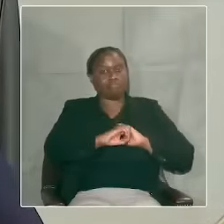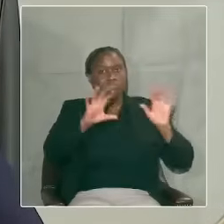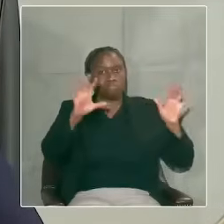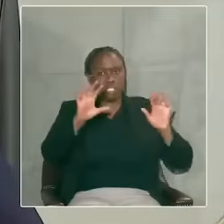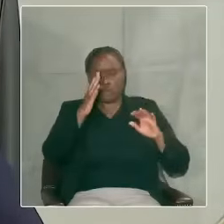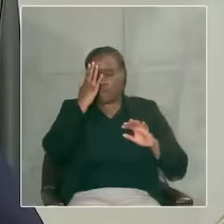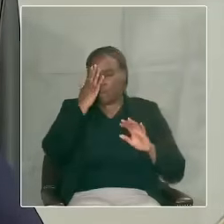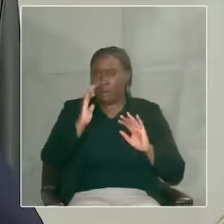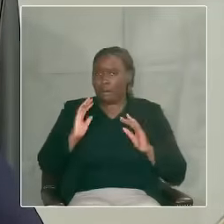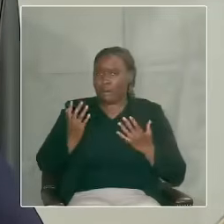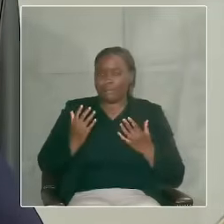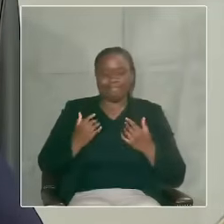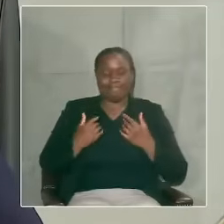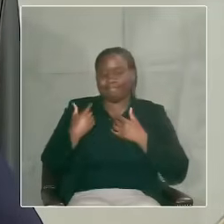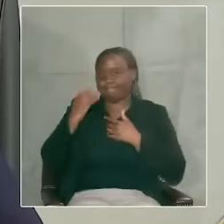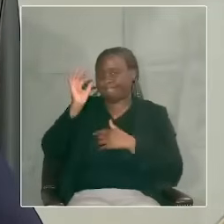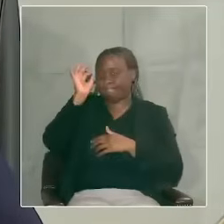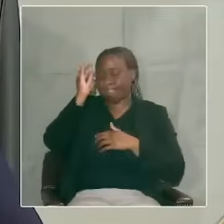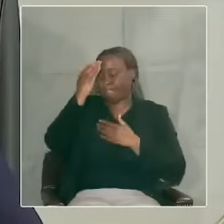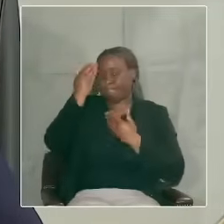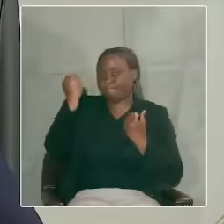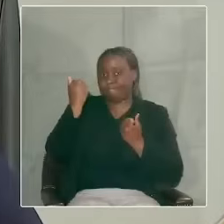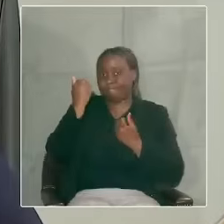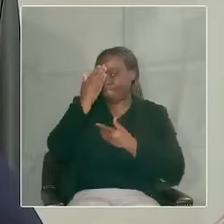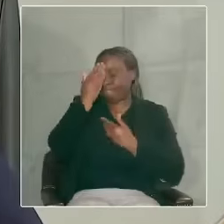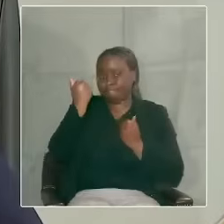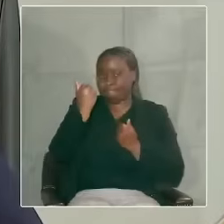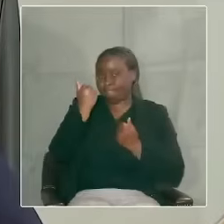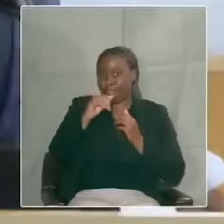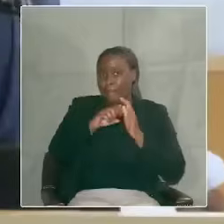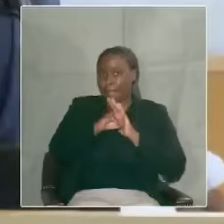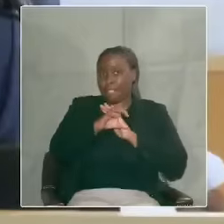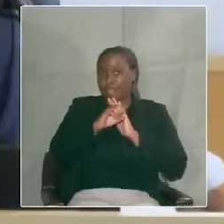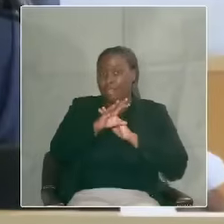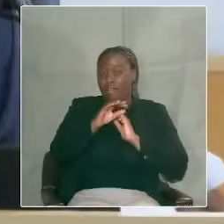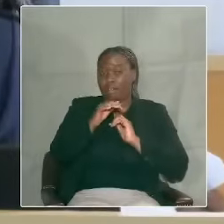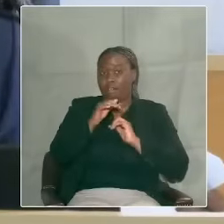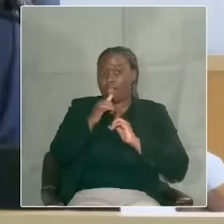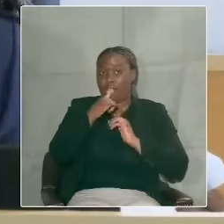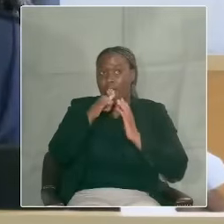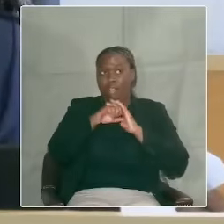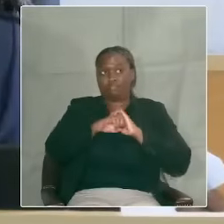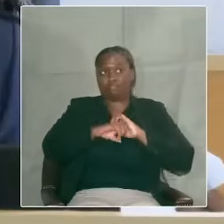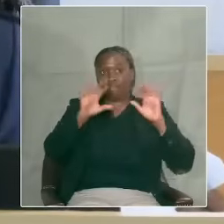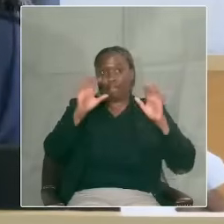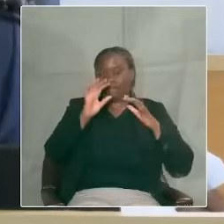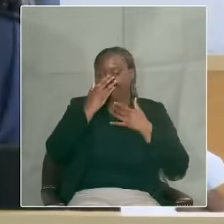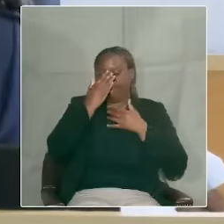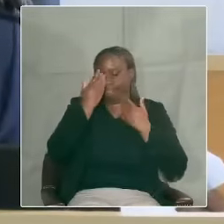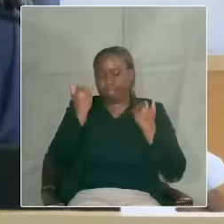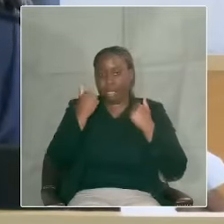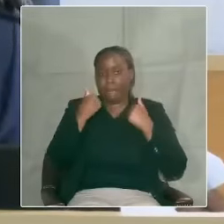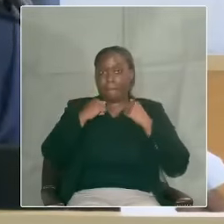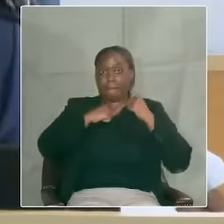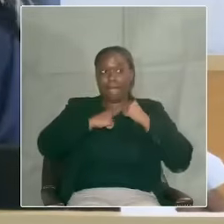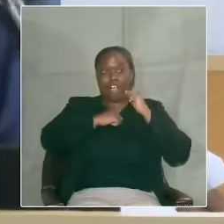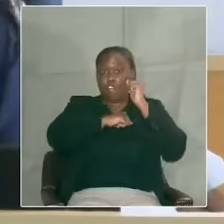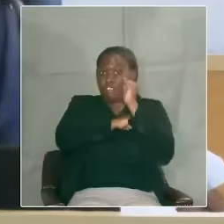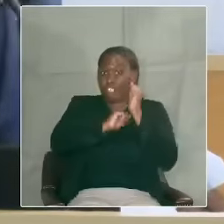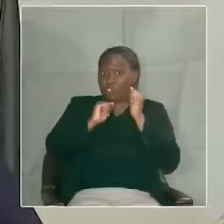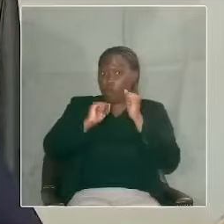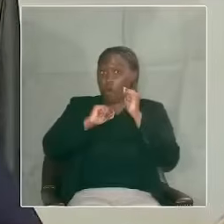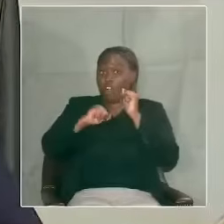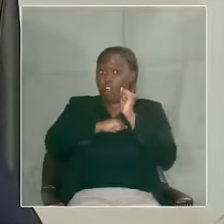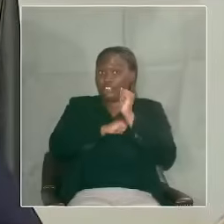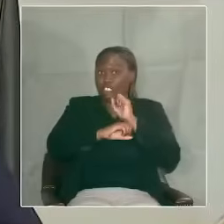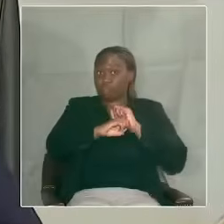I have got no idea as to how. It's not from your office. As far as I To know, your no, knowledge. it's not. It's not from